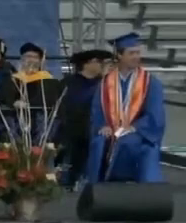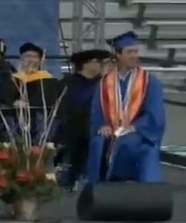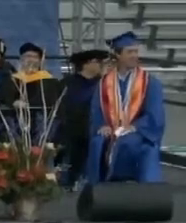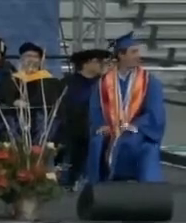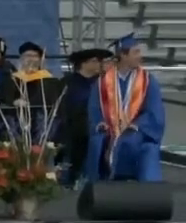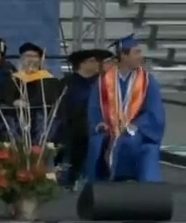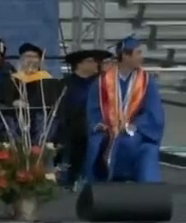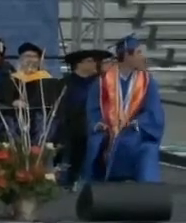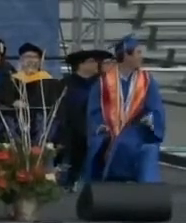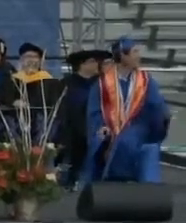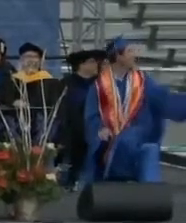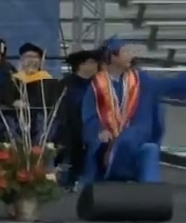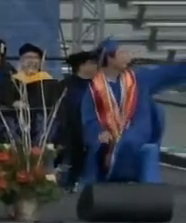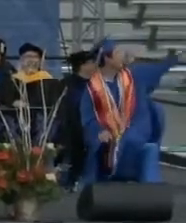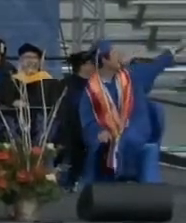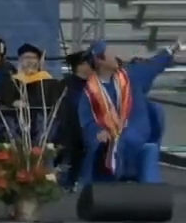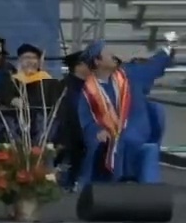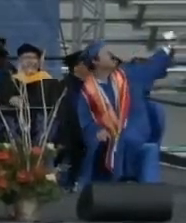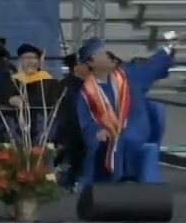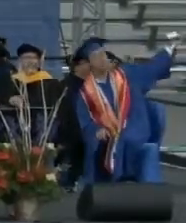know if you want me to take here.